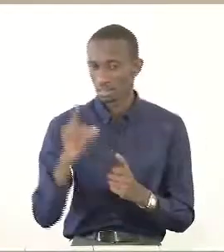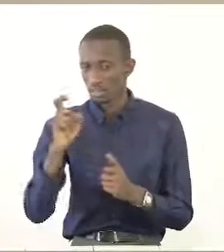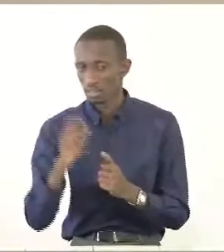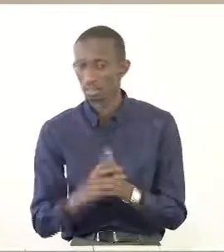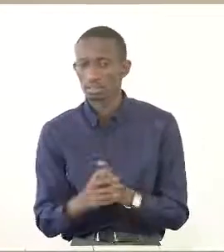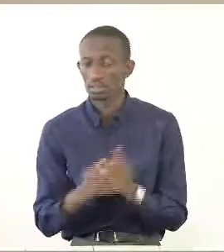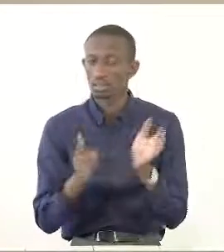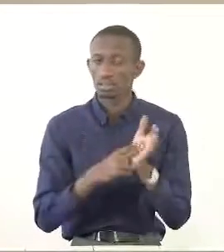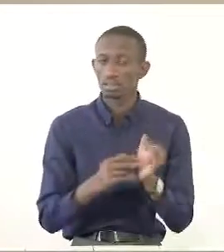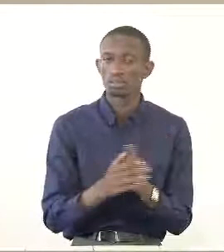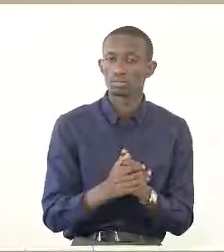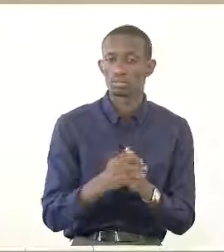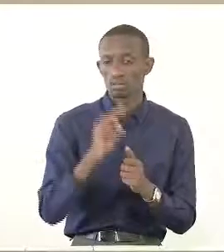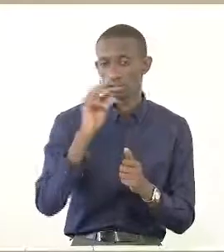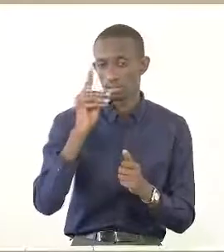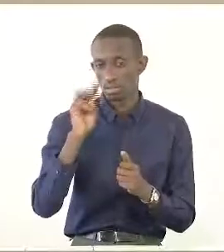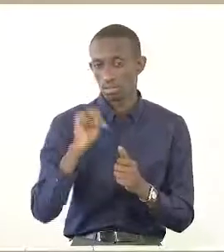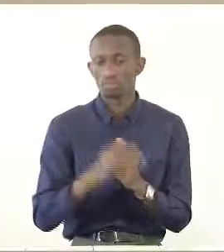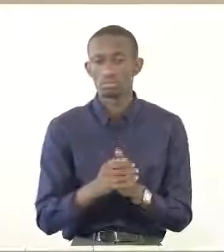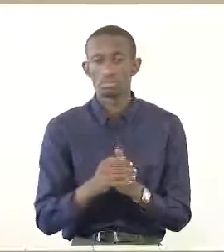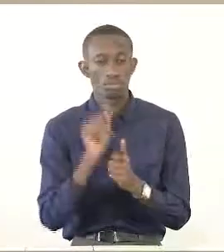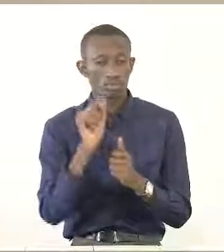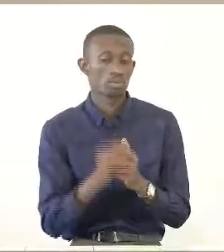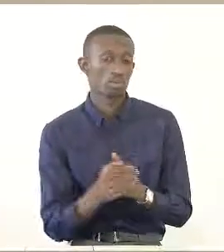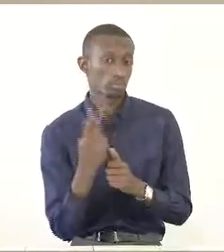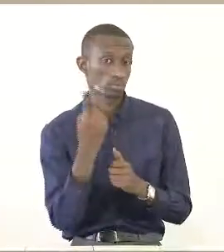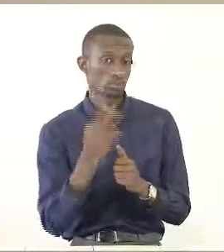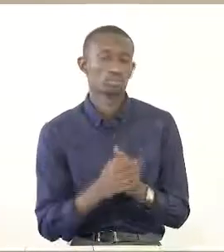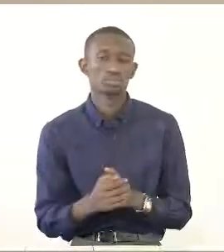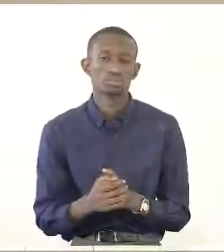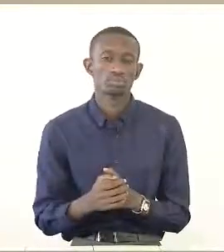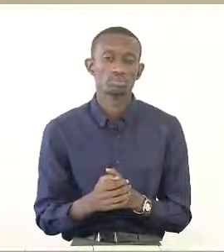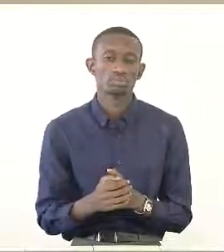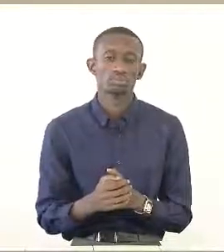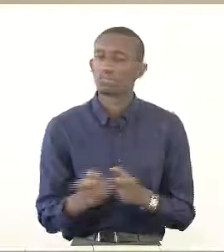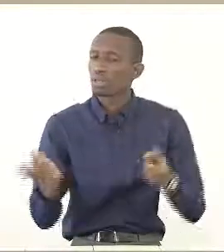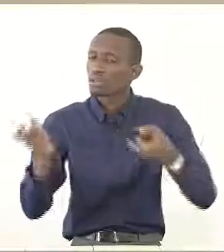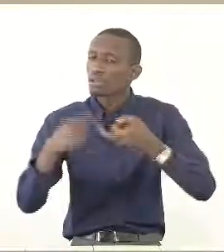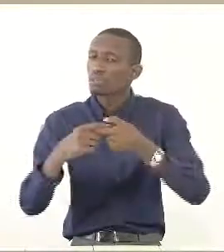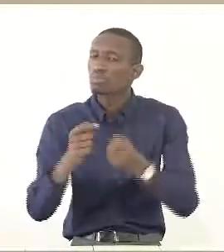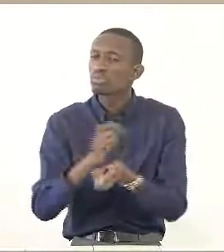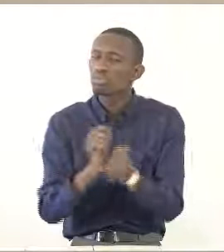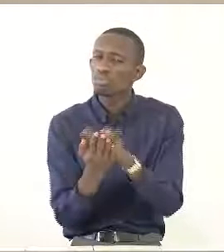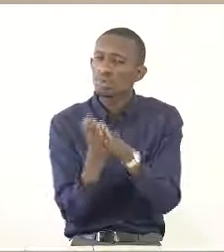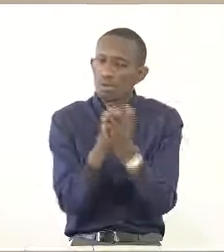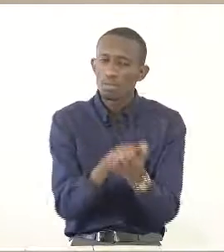by 2. Then my integral becomes